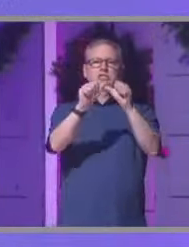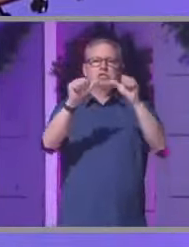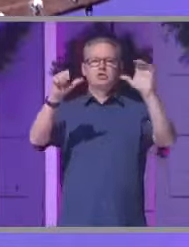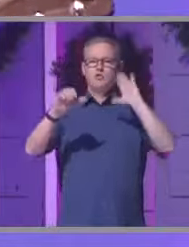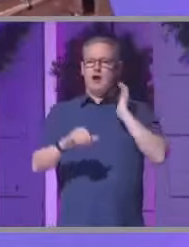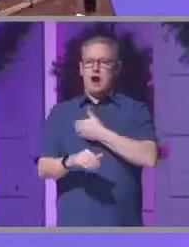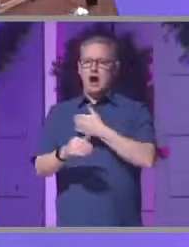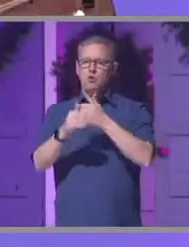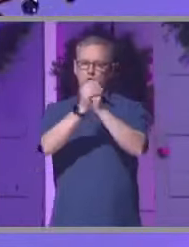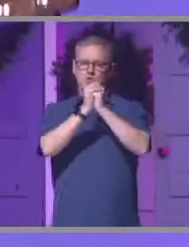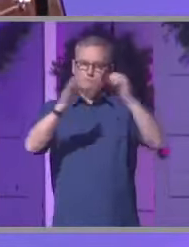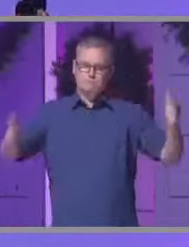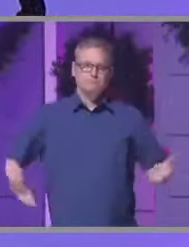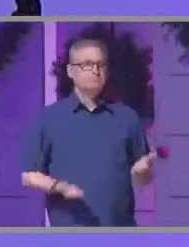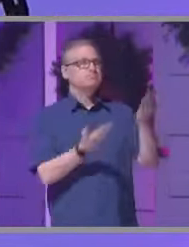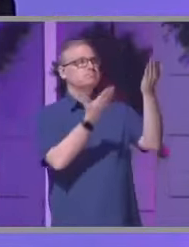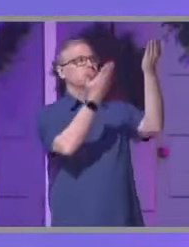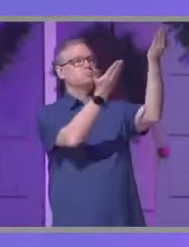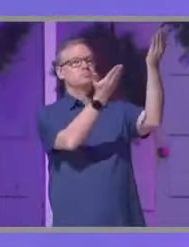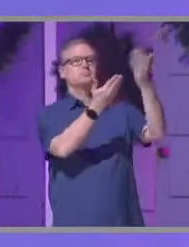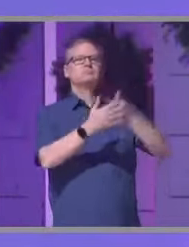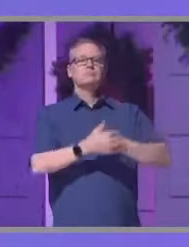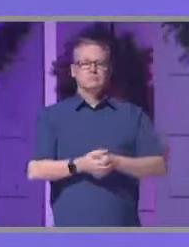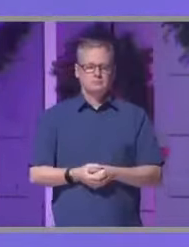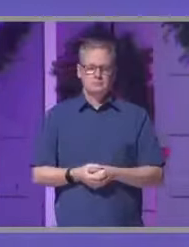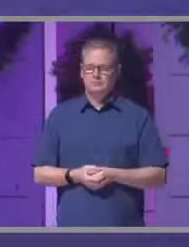our gift of worship.